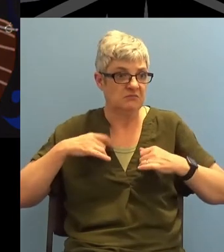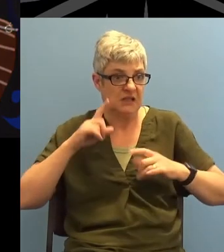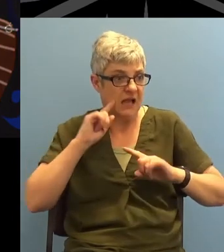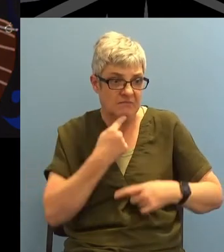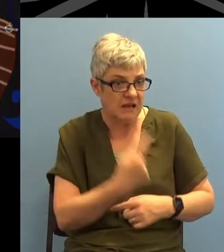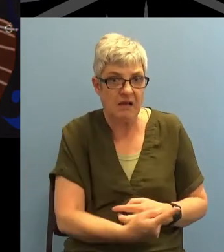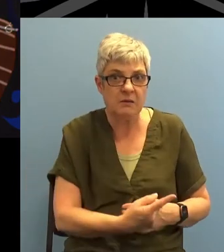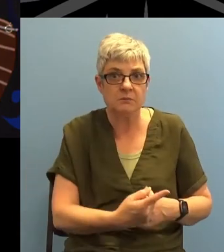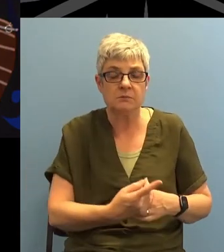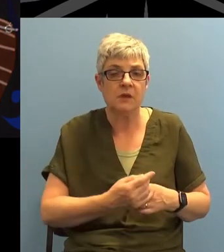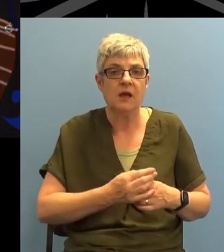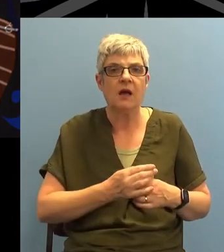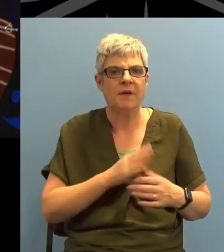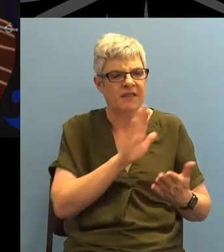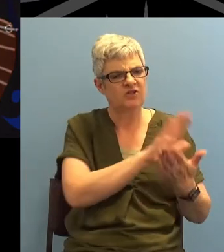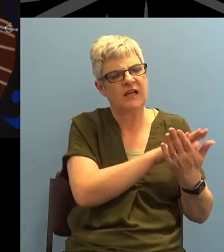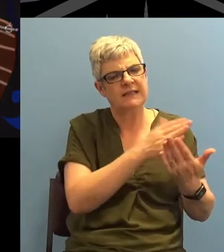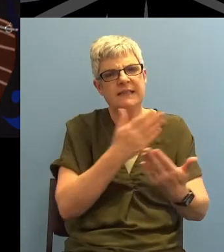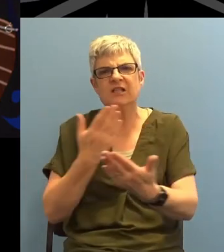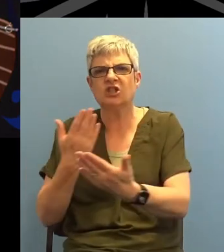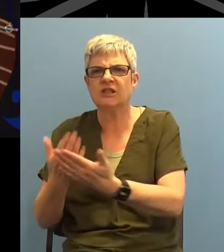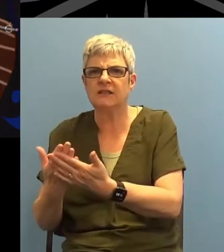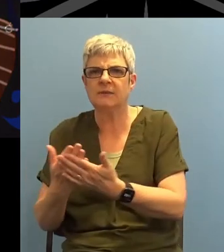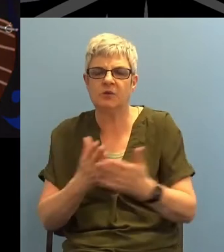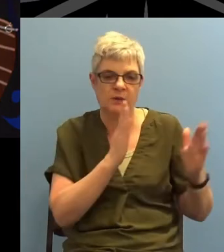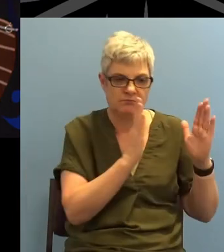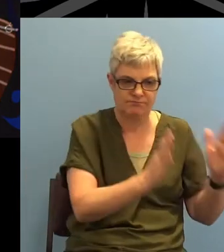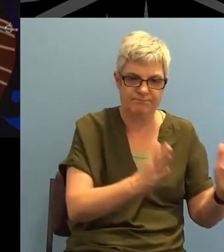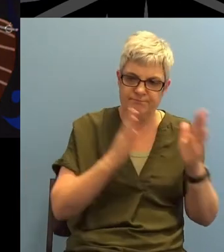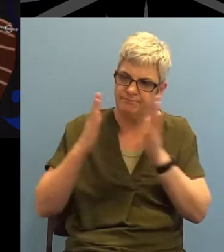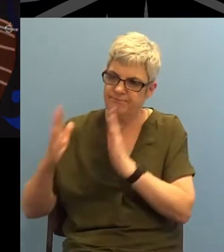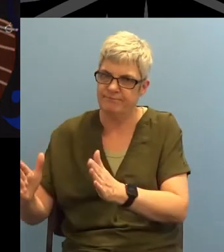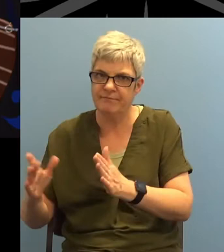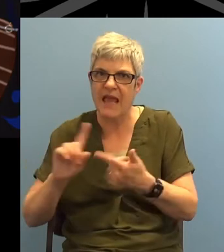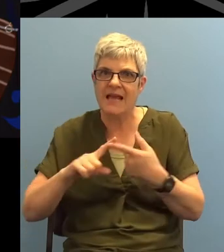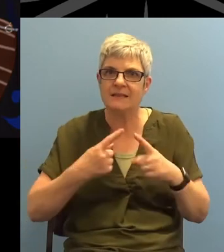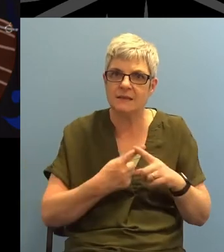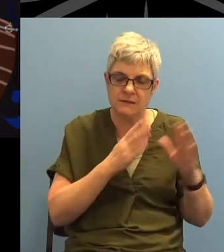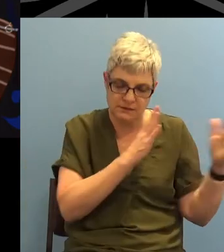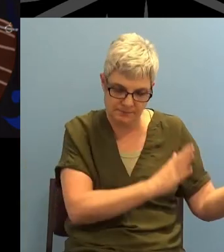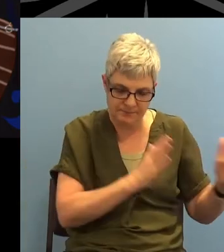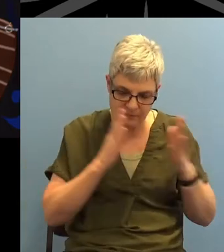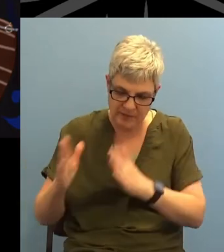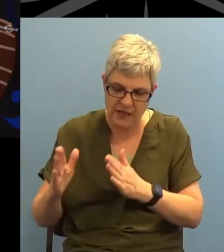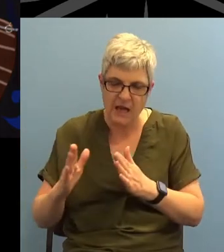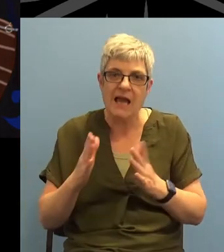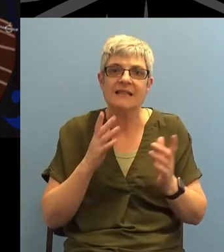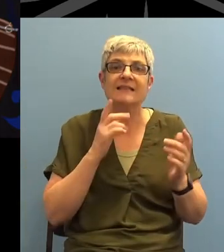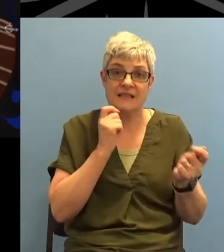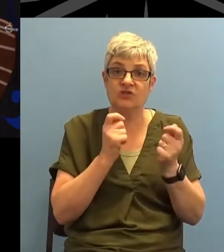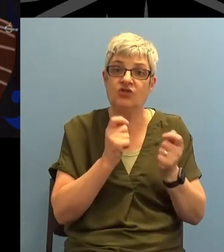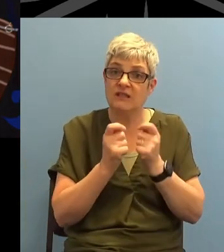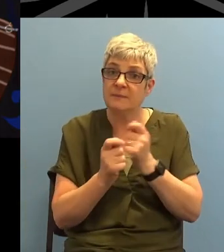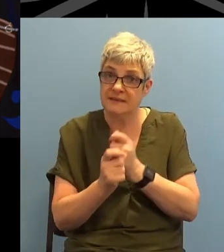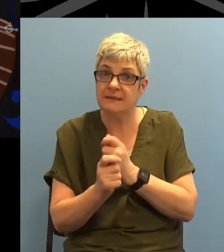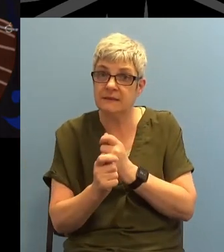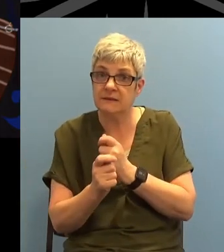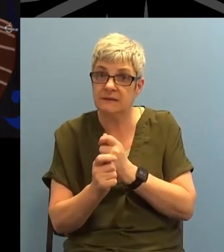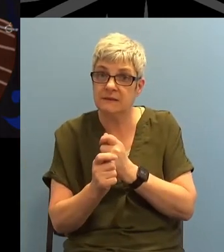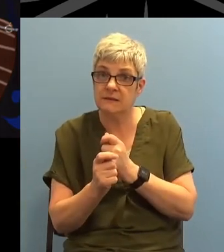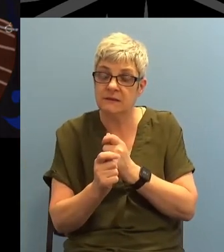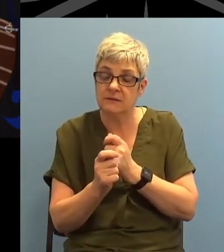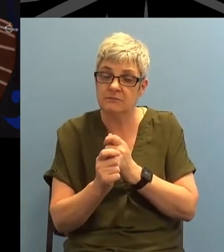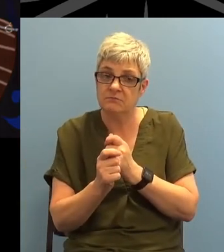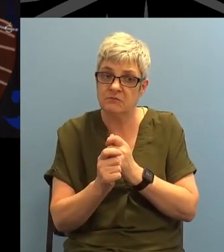that is marked between the two parts of Exodus is the adjustment to their